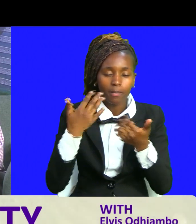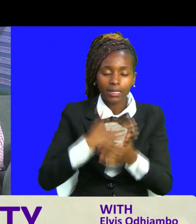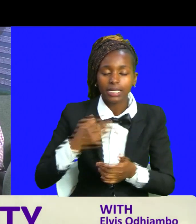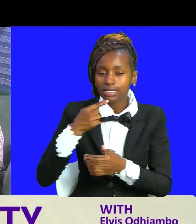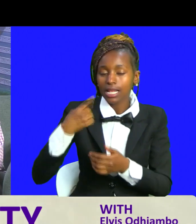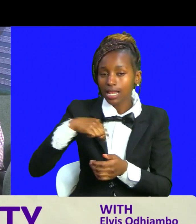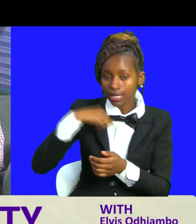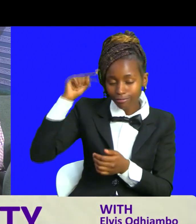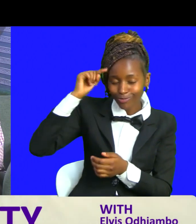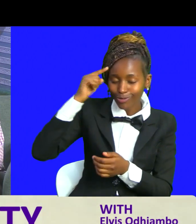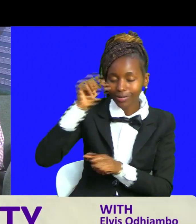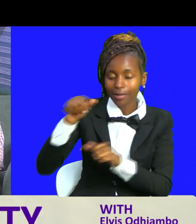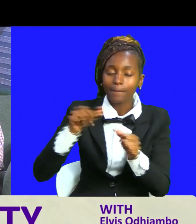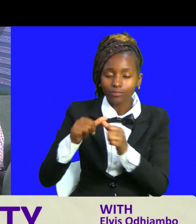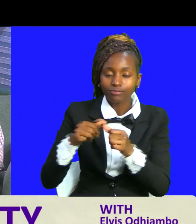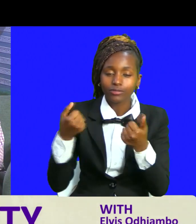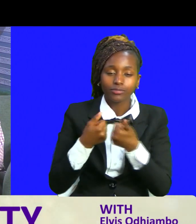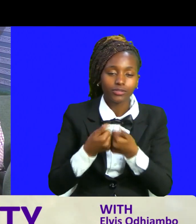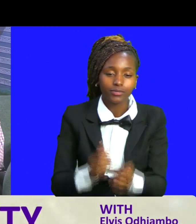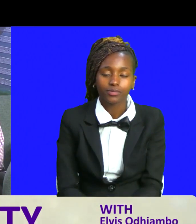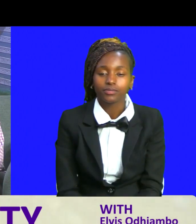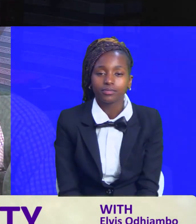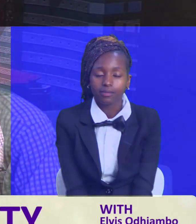as the performance is concerned?